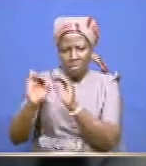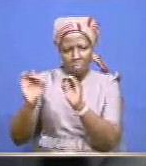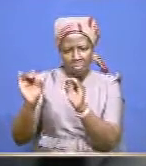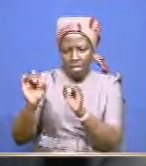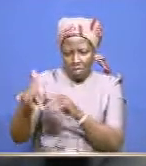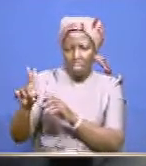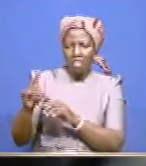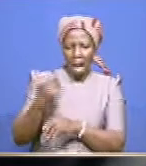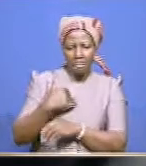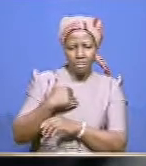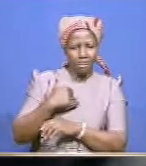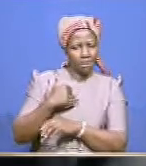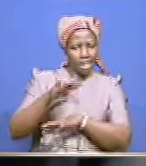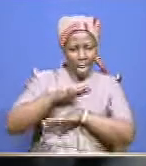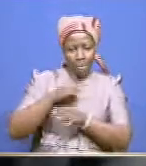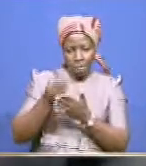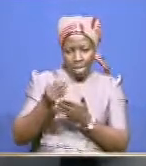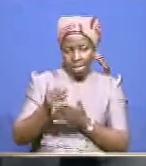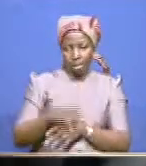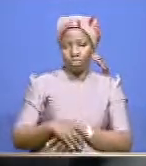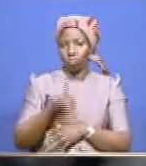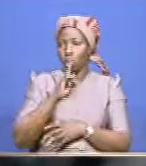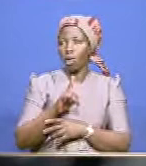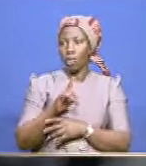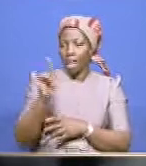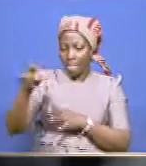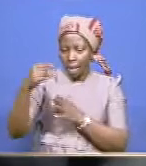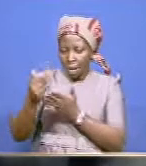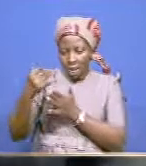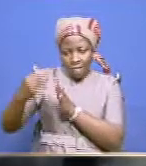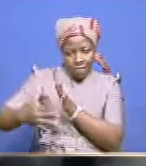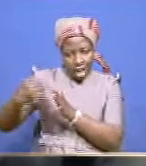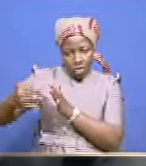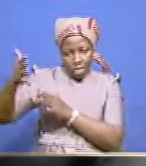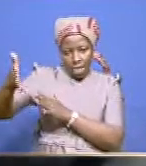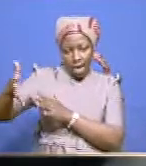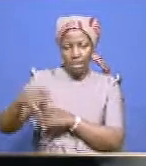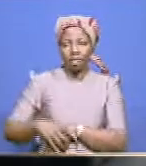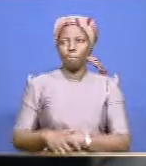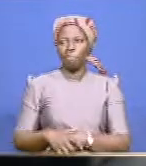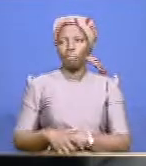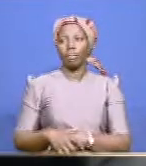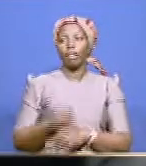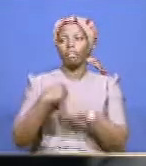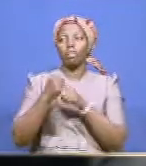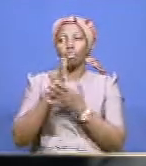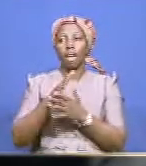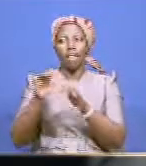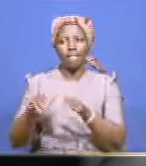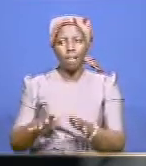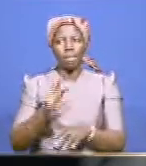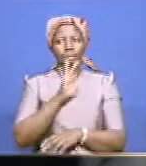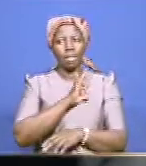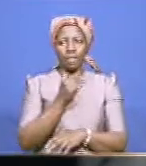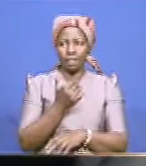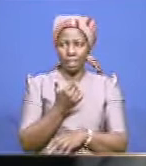of raising revenue through that factory against and ensuring that the farmers returns, then that